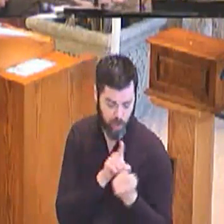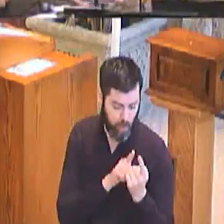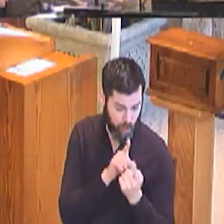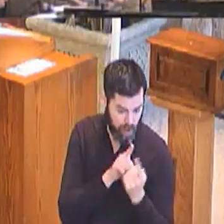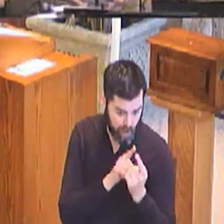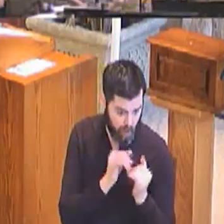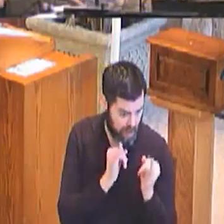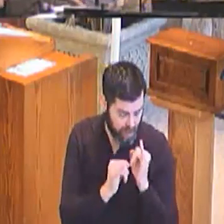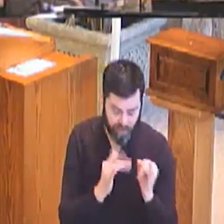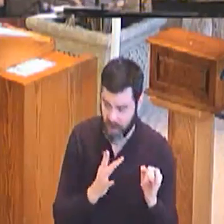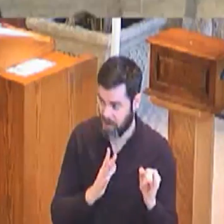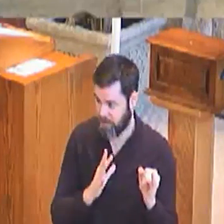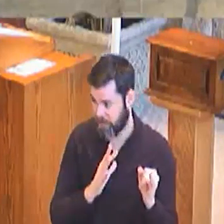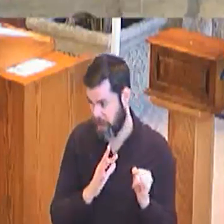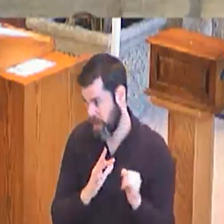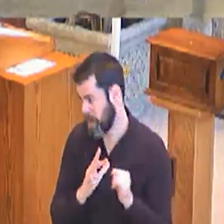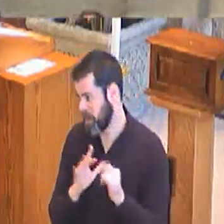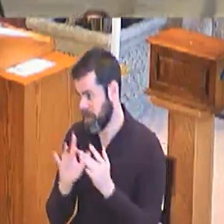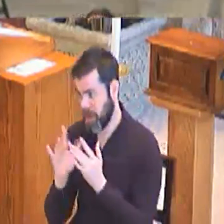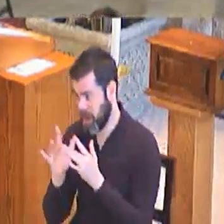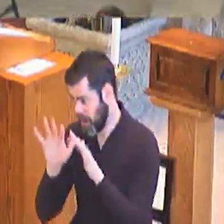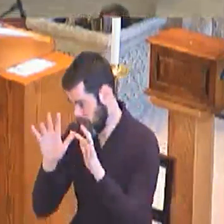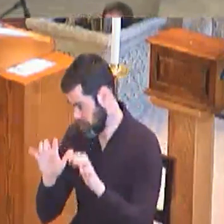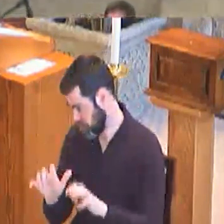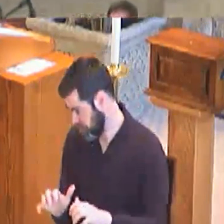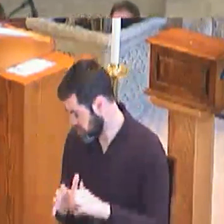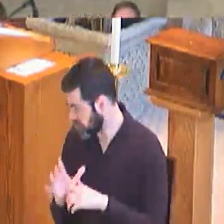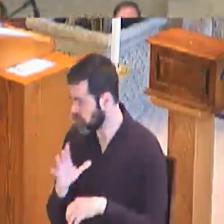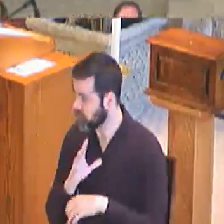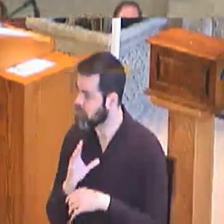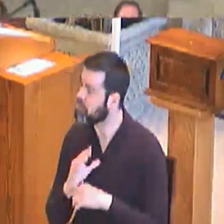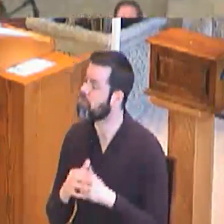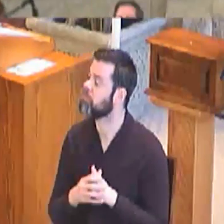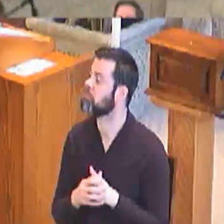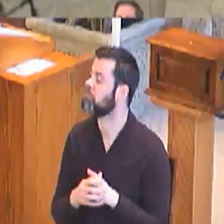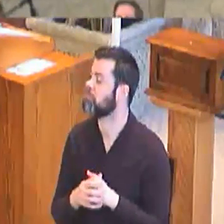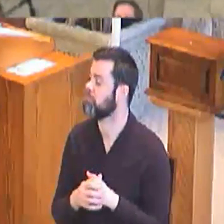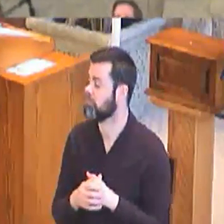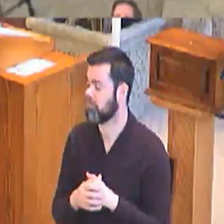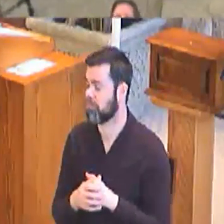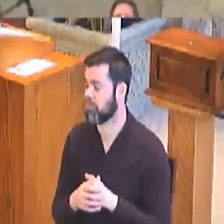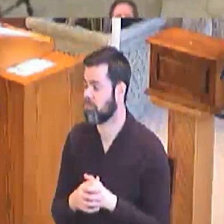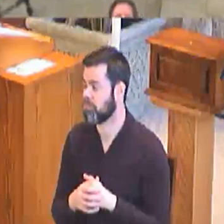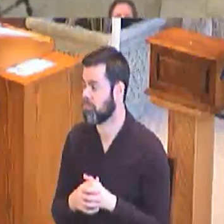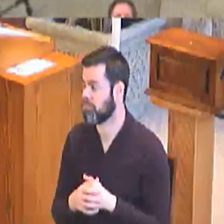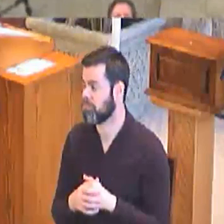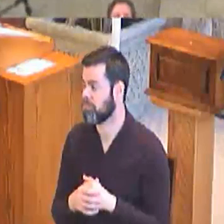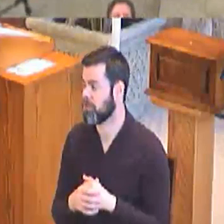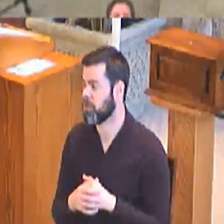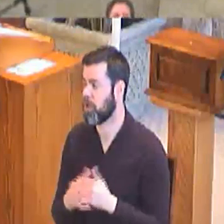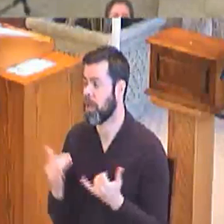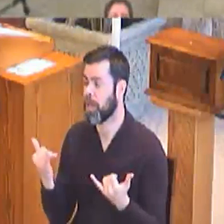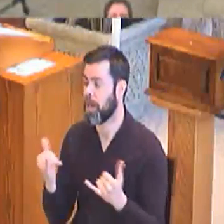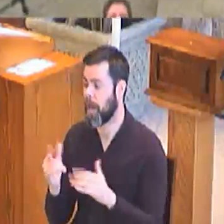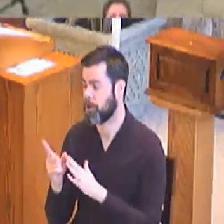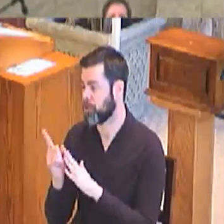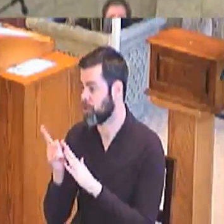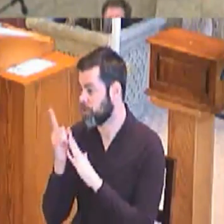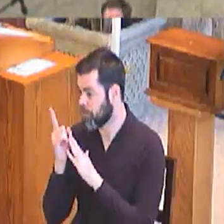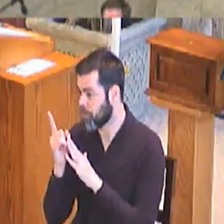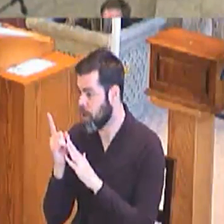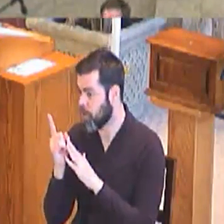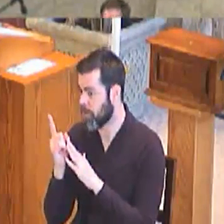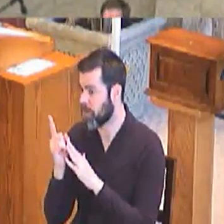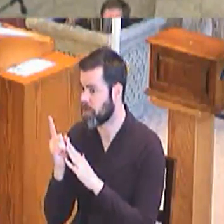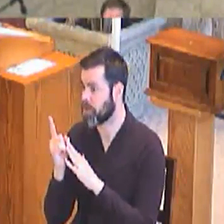versa, but we really have different ways for you to participate. I want to take just a moment before we bring our children